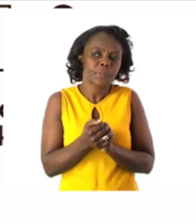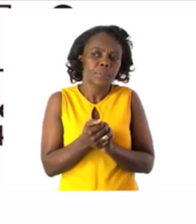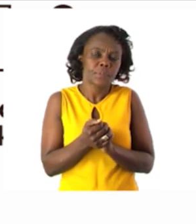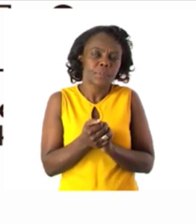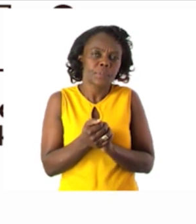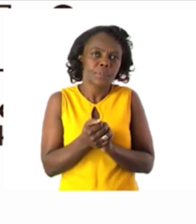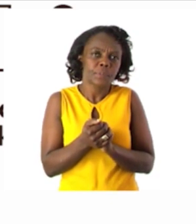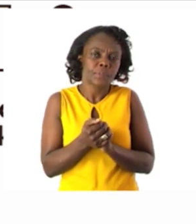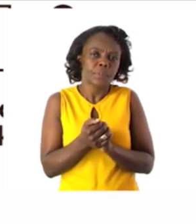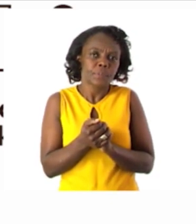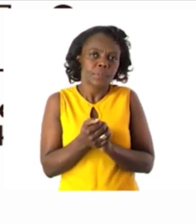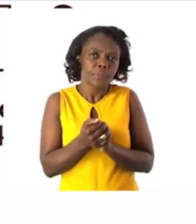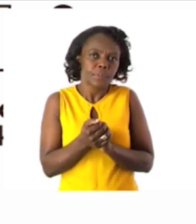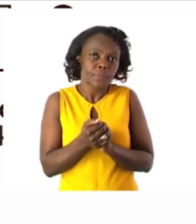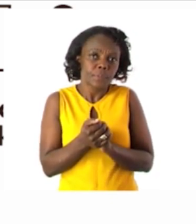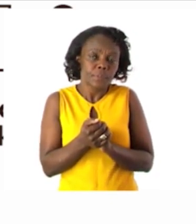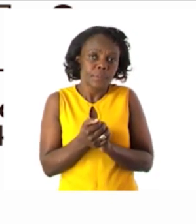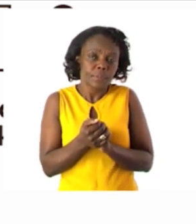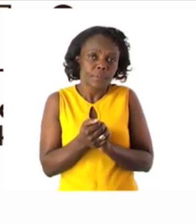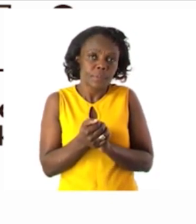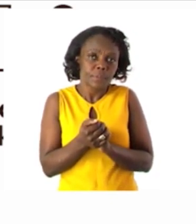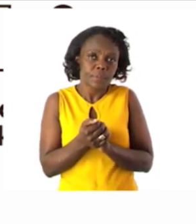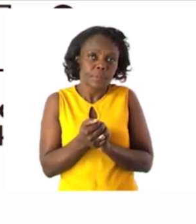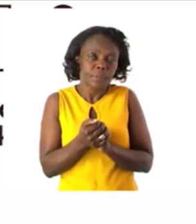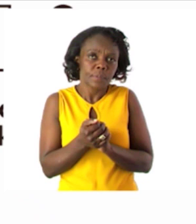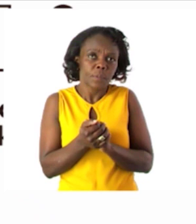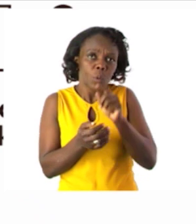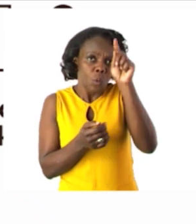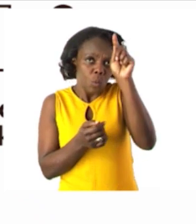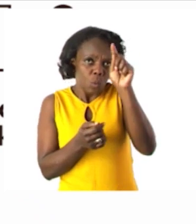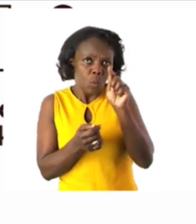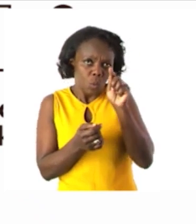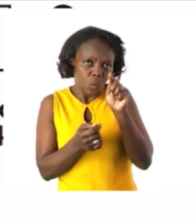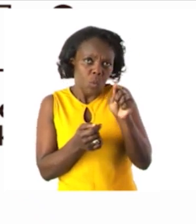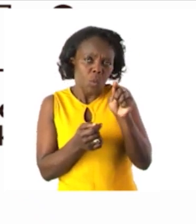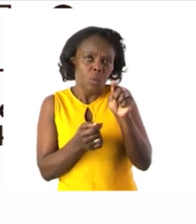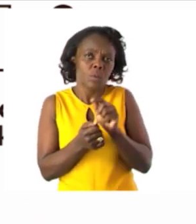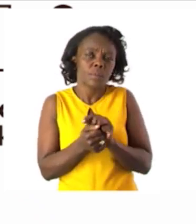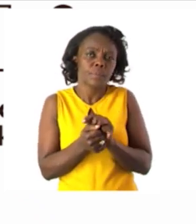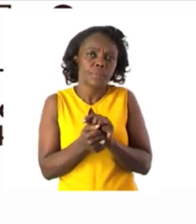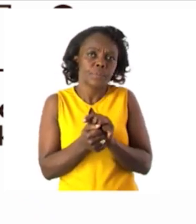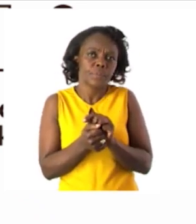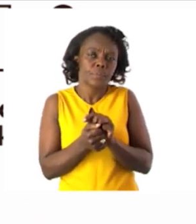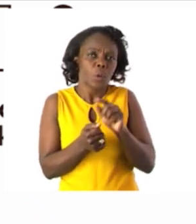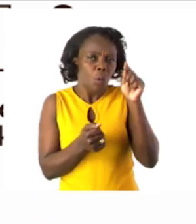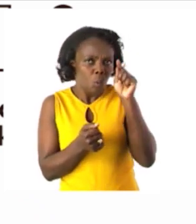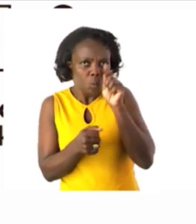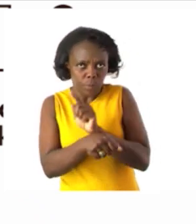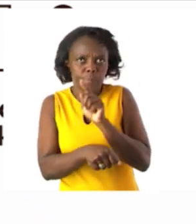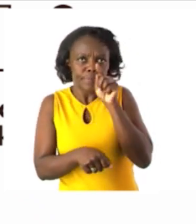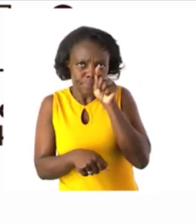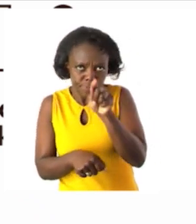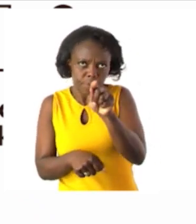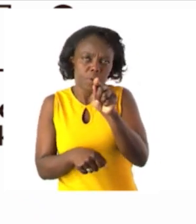Okay, look up there. Our exclamation, our full stop